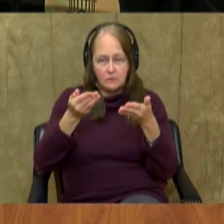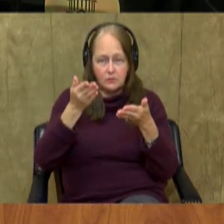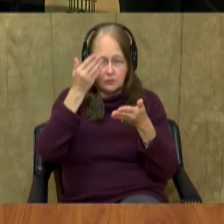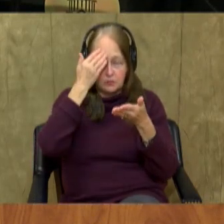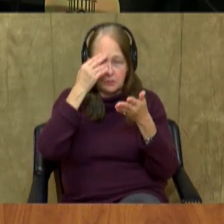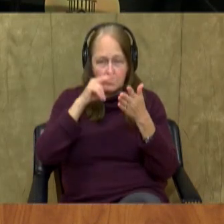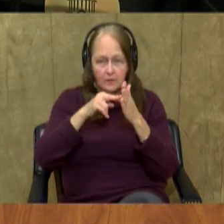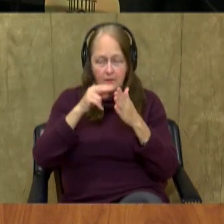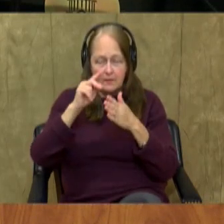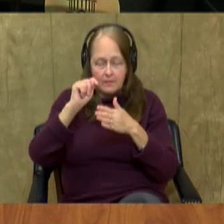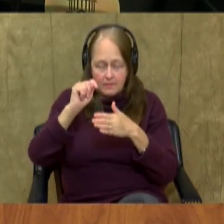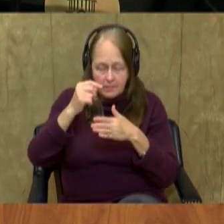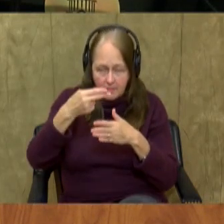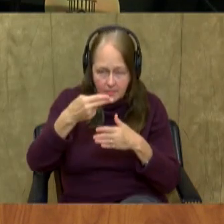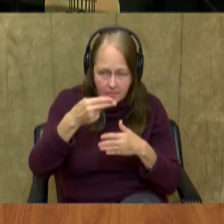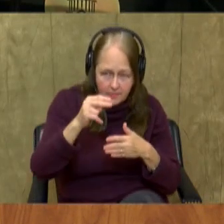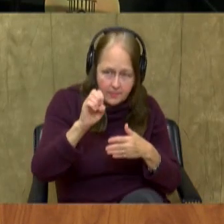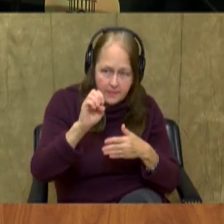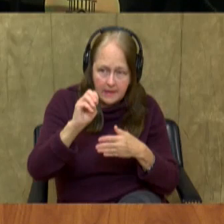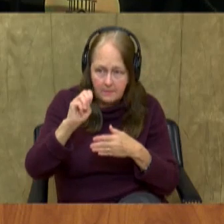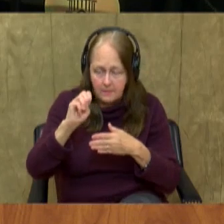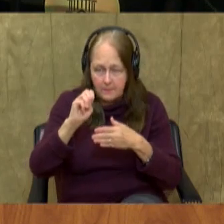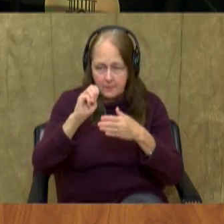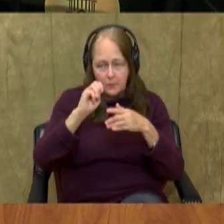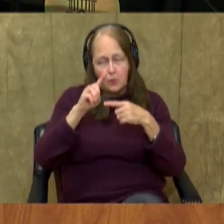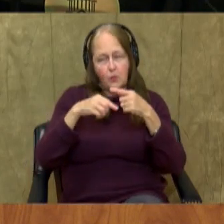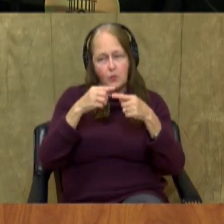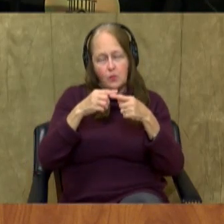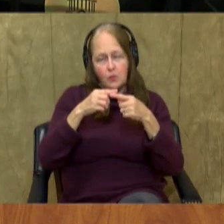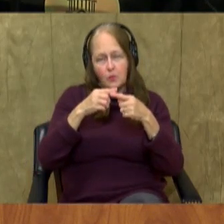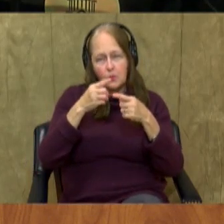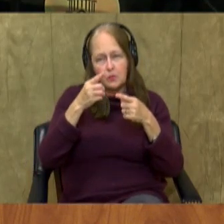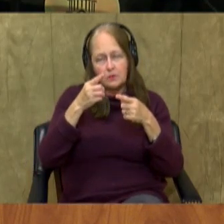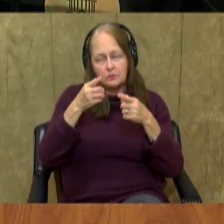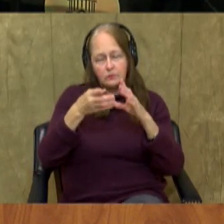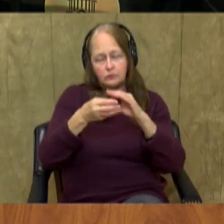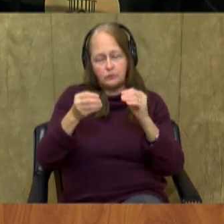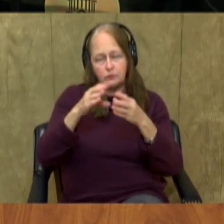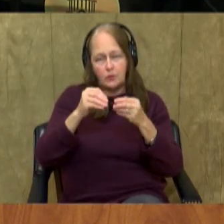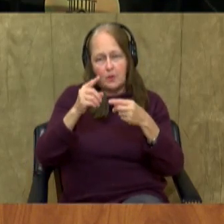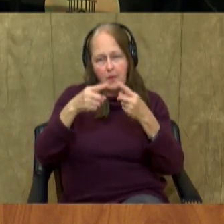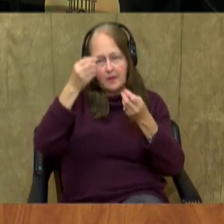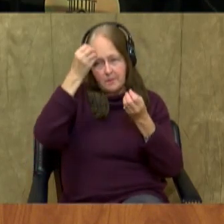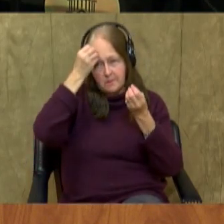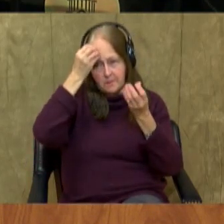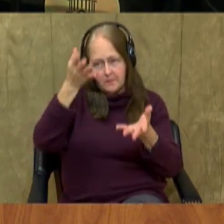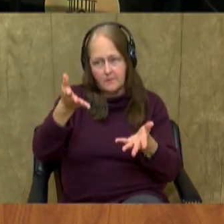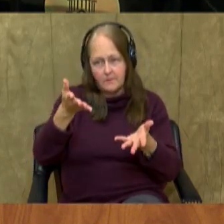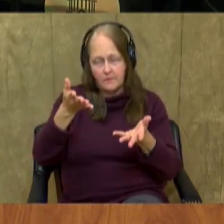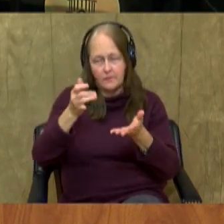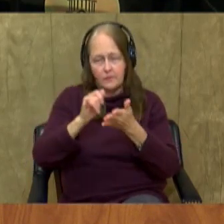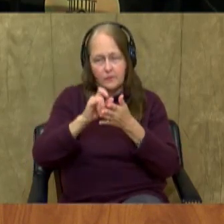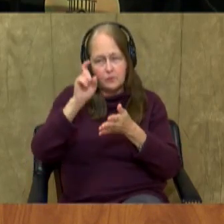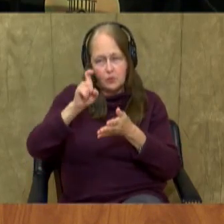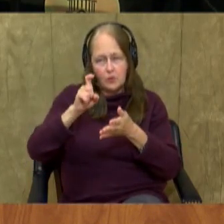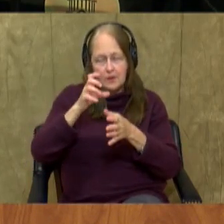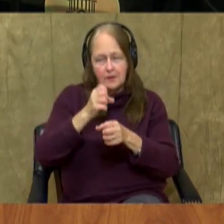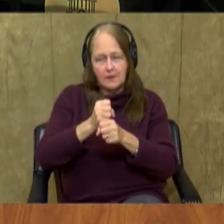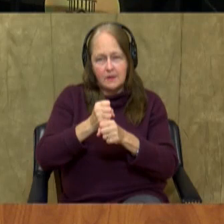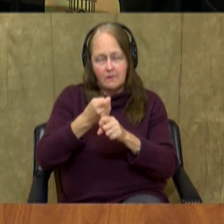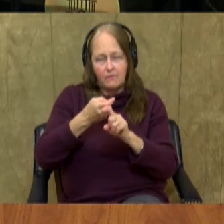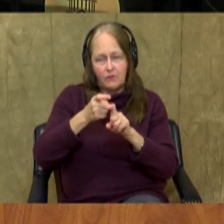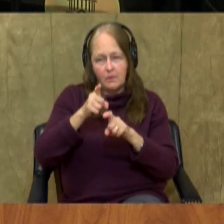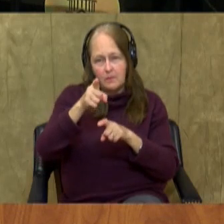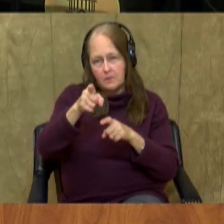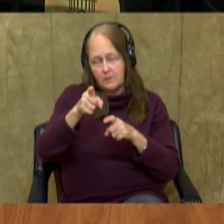you know what a theme is. We reviewed that 2 weeks ago. A theme is a message, a lesson, something that you're supposed to get out of the